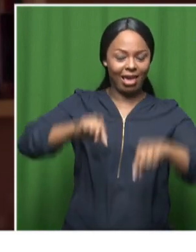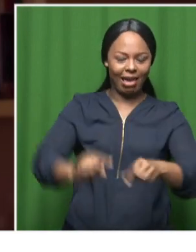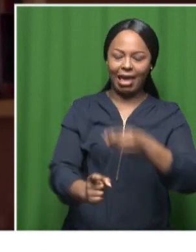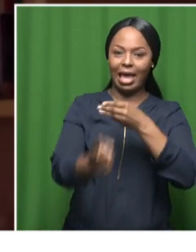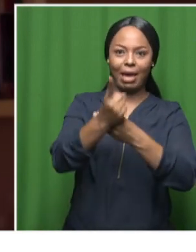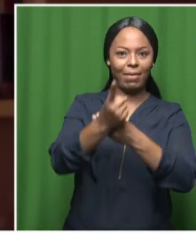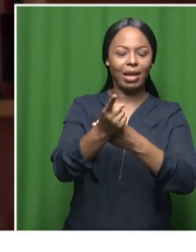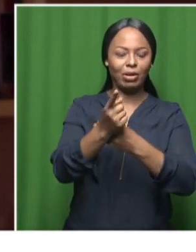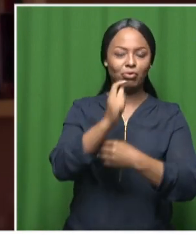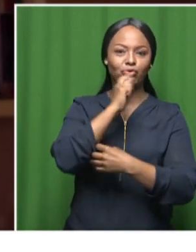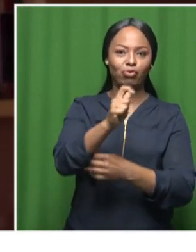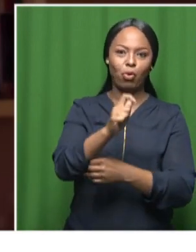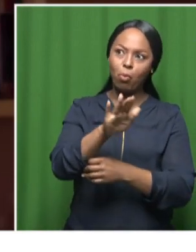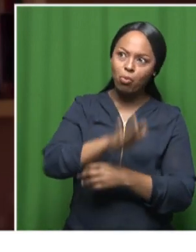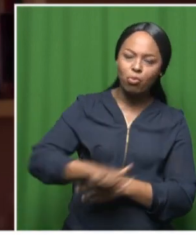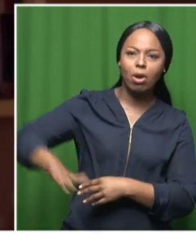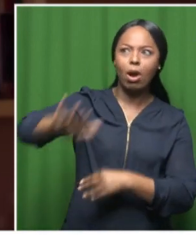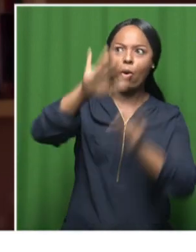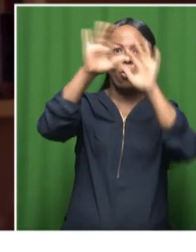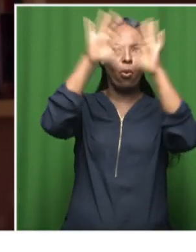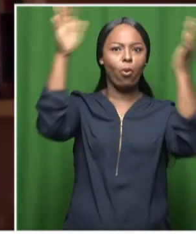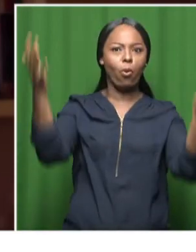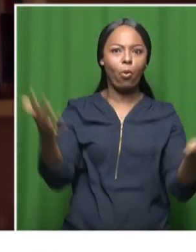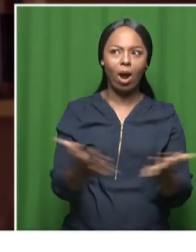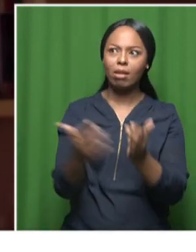the world, and,